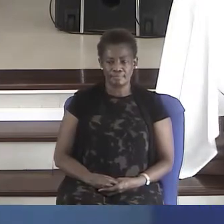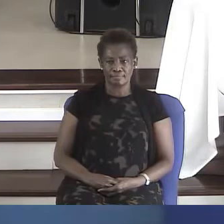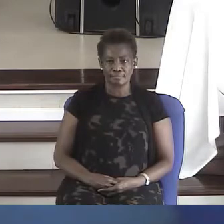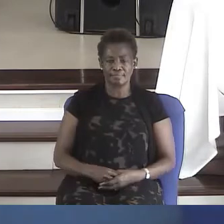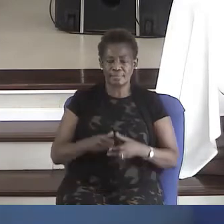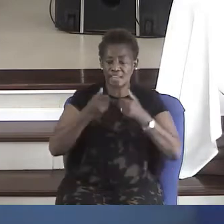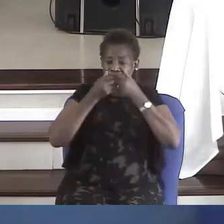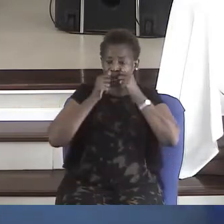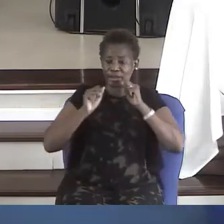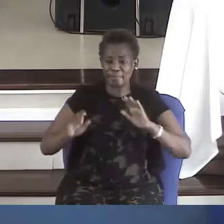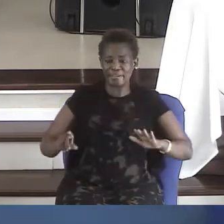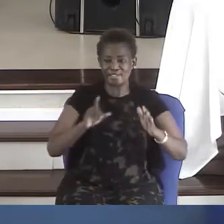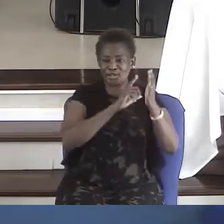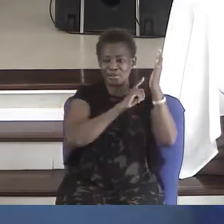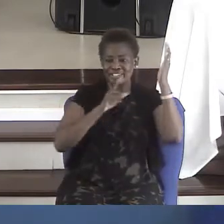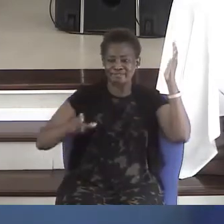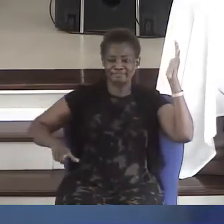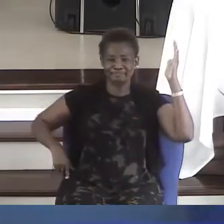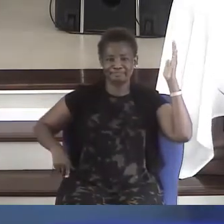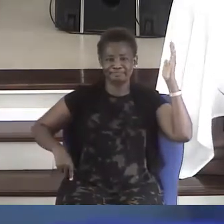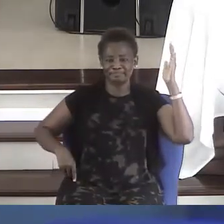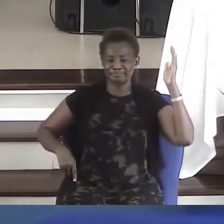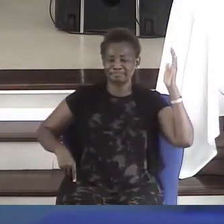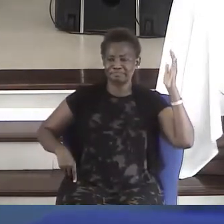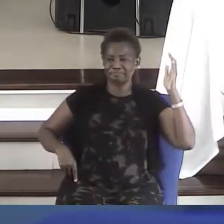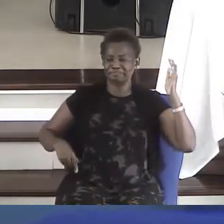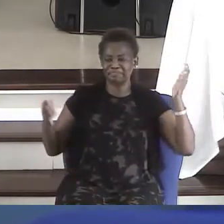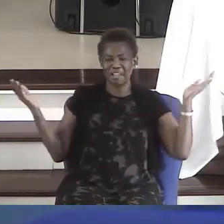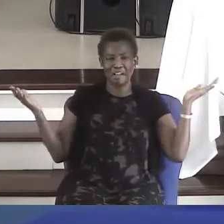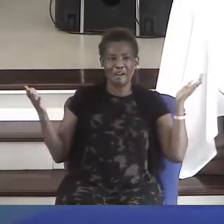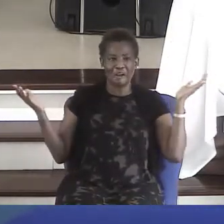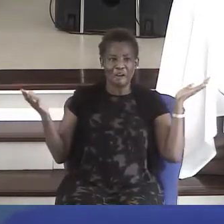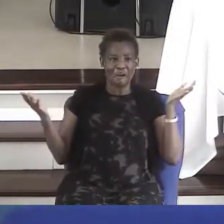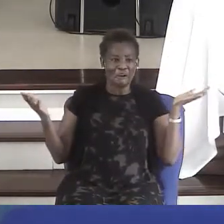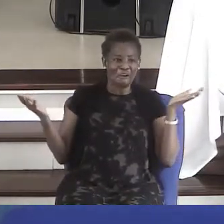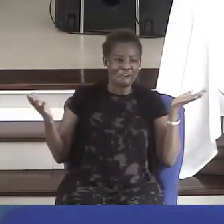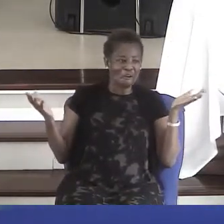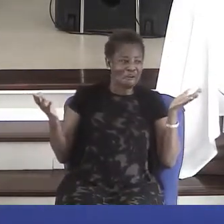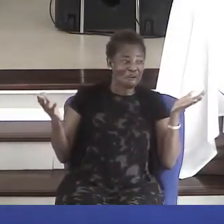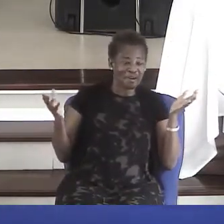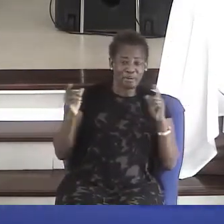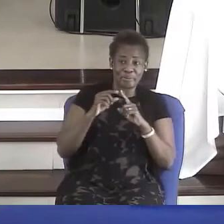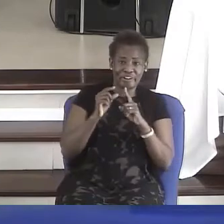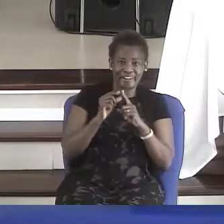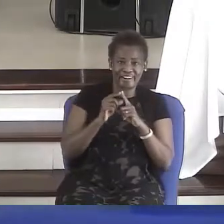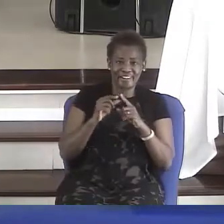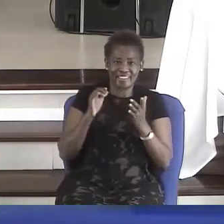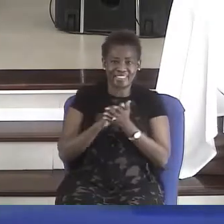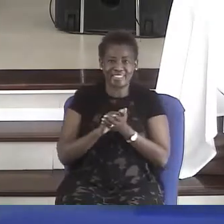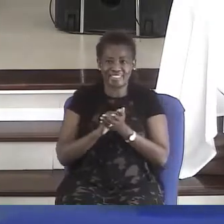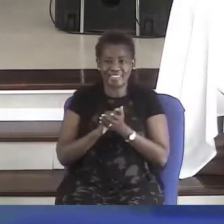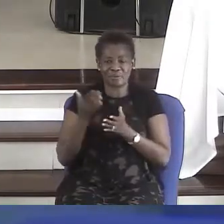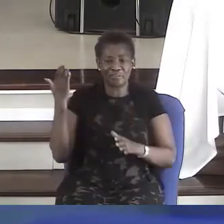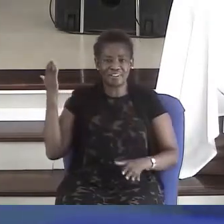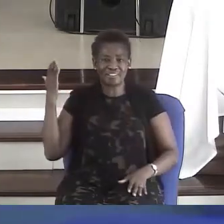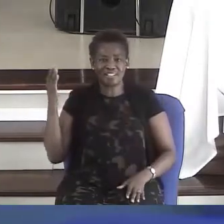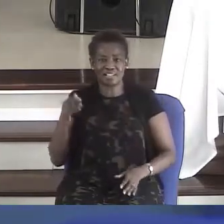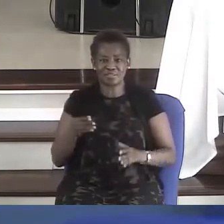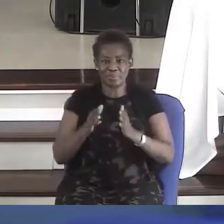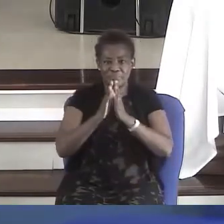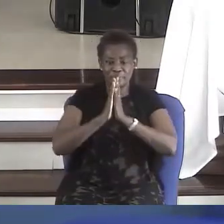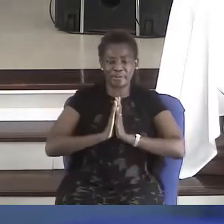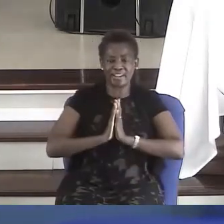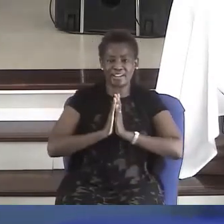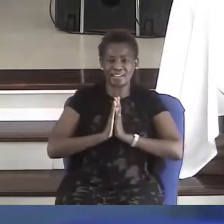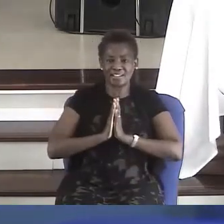Bless the Lord. What a word it was, my friends, as we prayed earlier that the Lord would leave